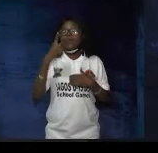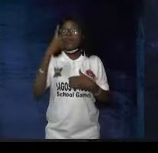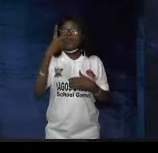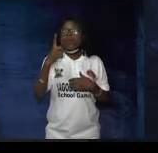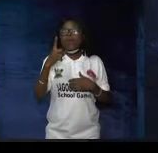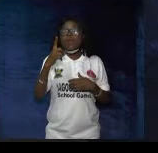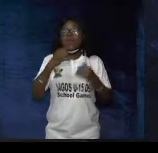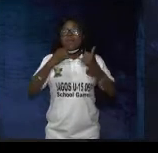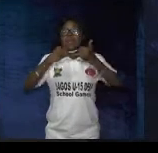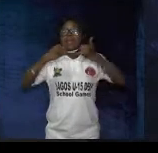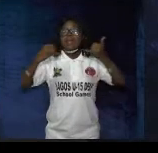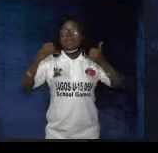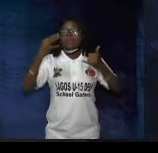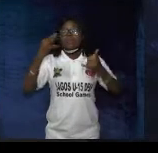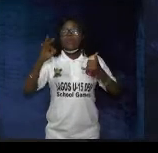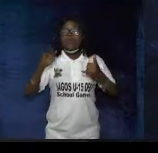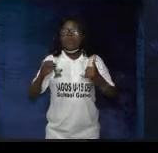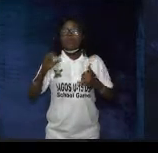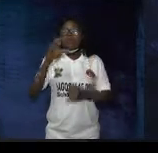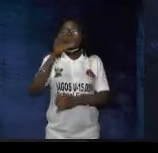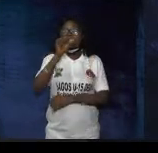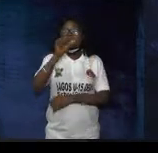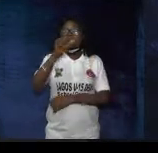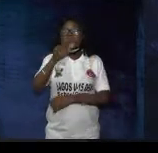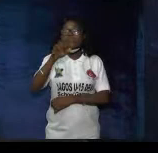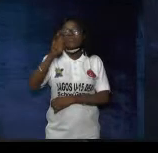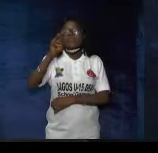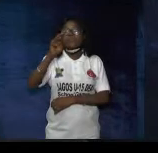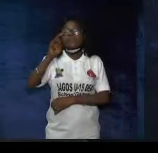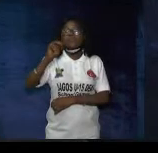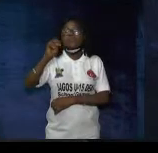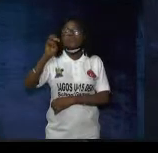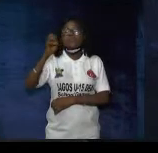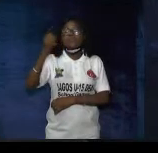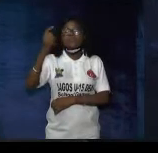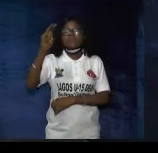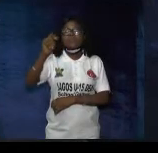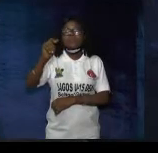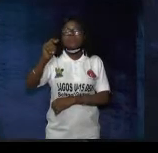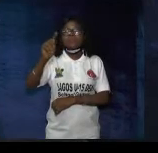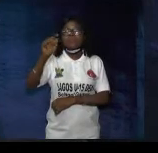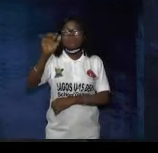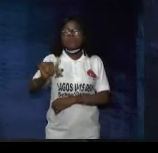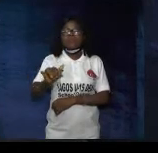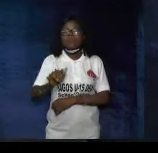of symmetry. Now you will see what I mean by one line of symmetry.